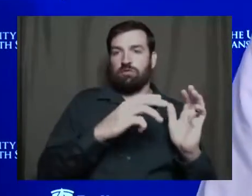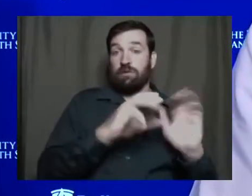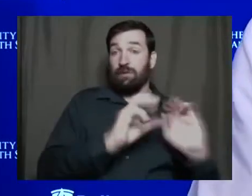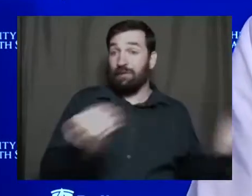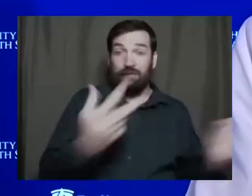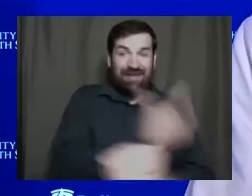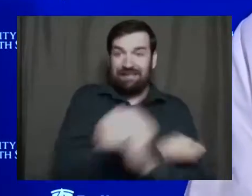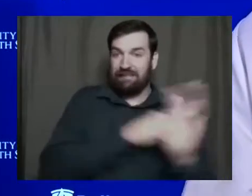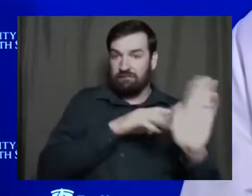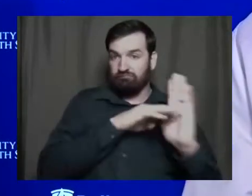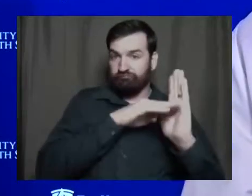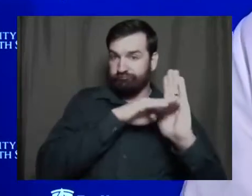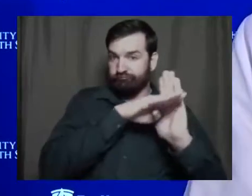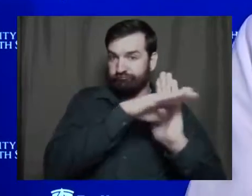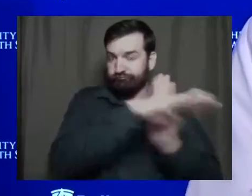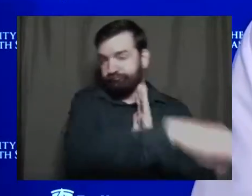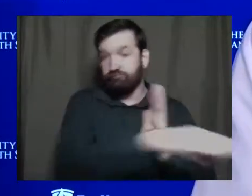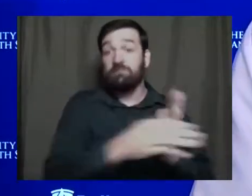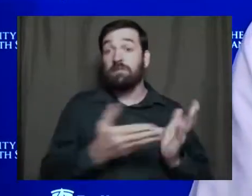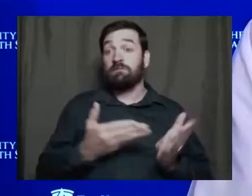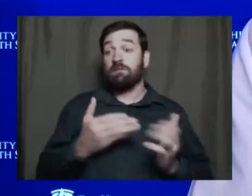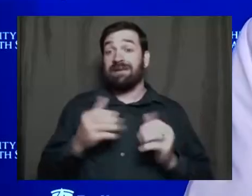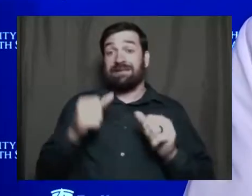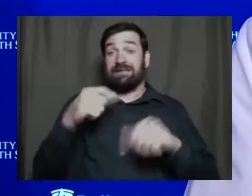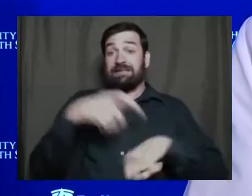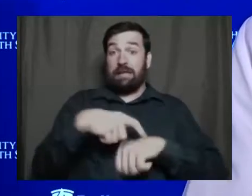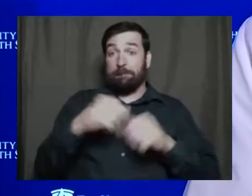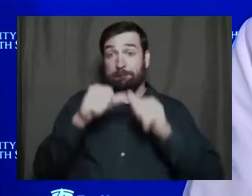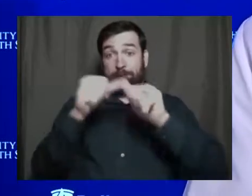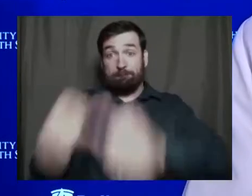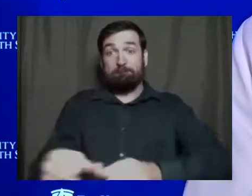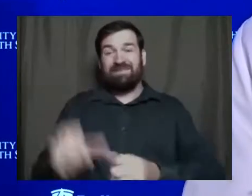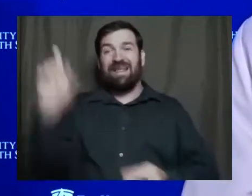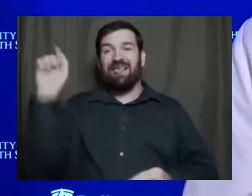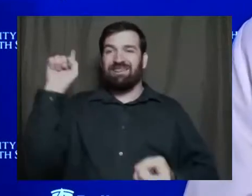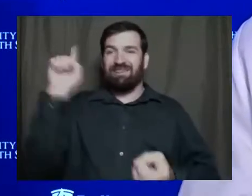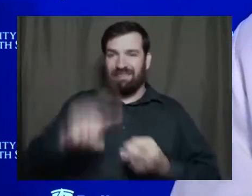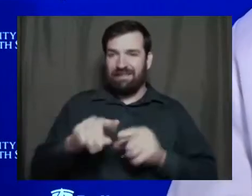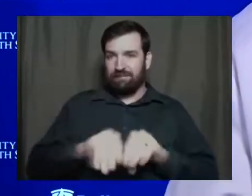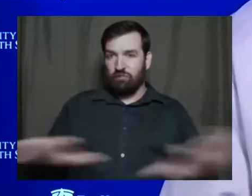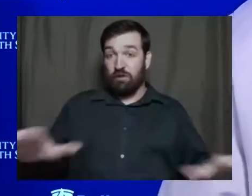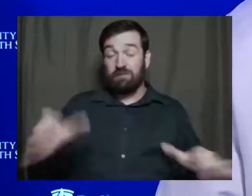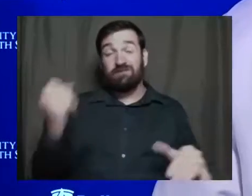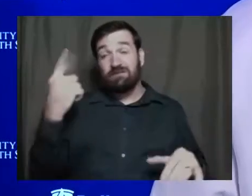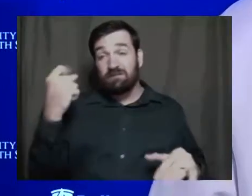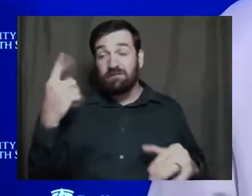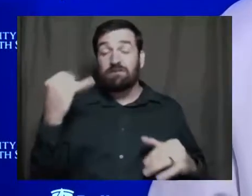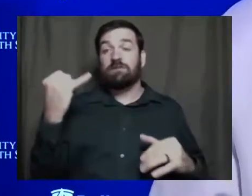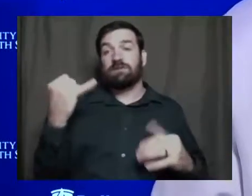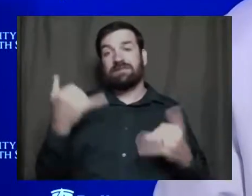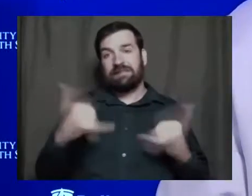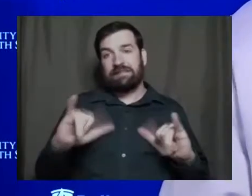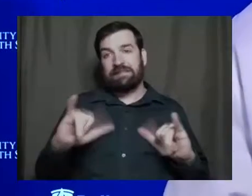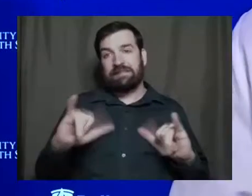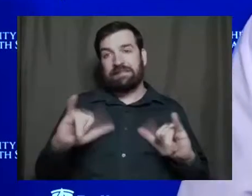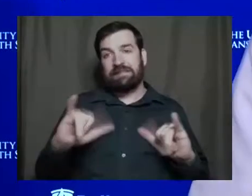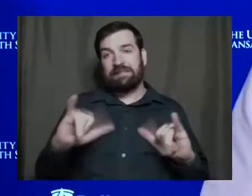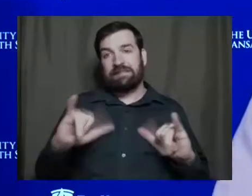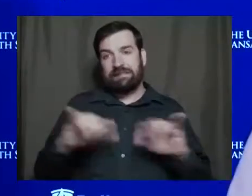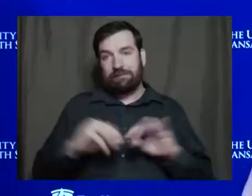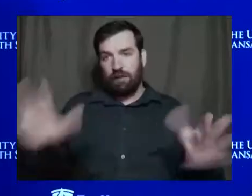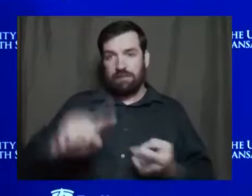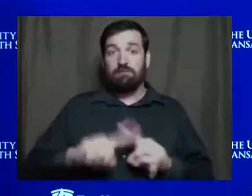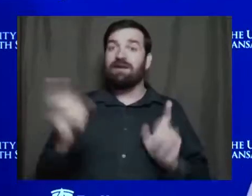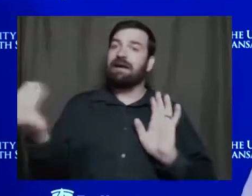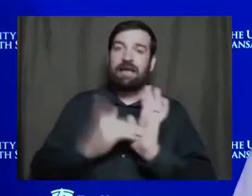be able to spread it significantly less than those unvaccinated. So in effect, you still are spreading it less. But again, there is still a lot of basic science that we